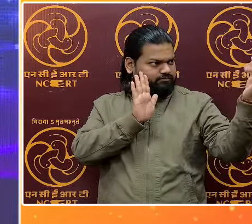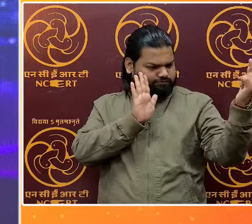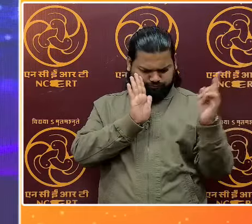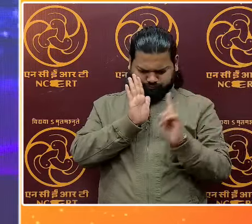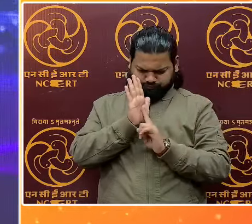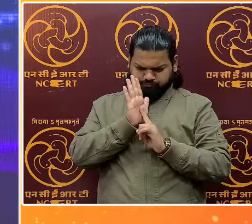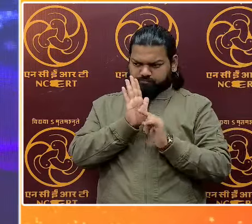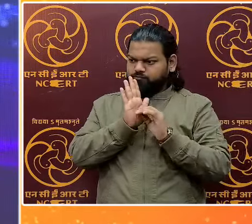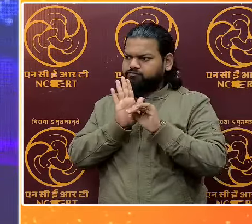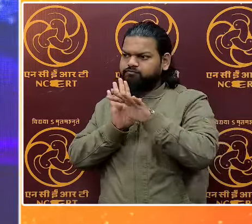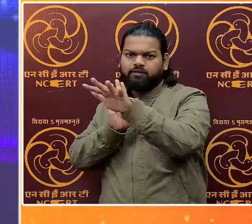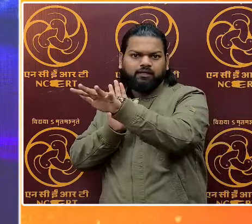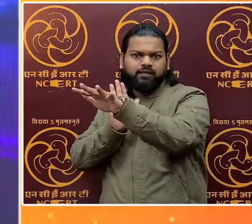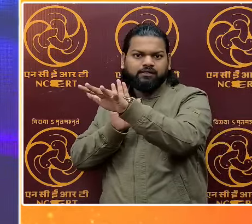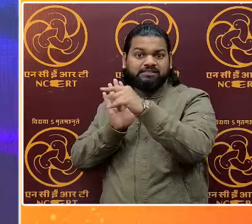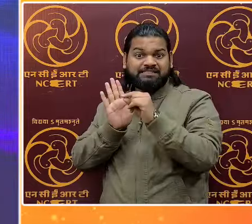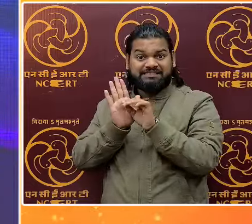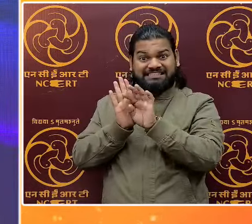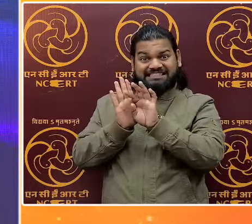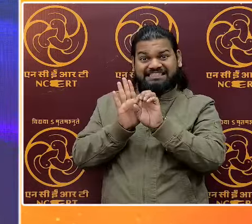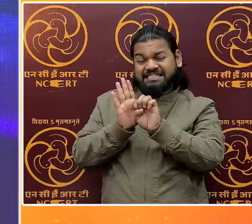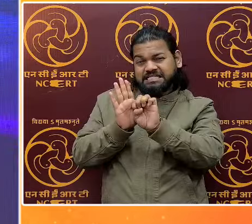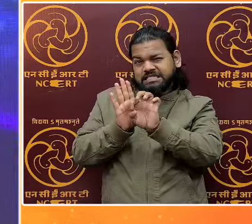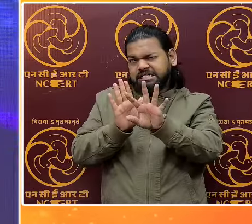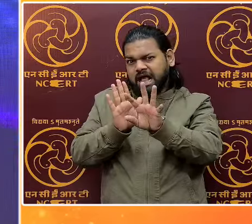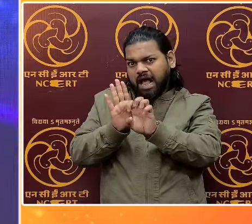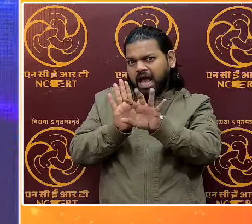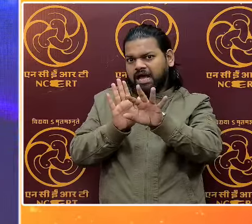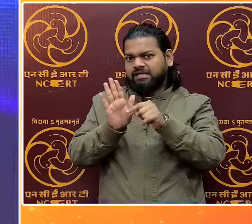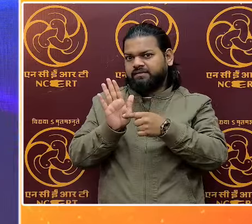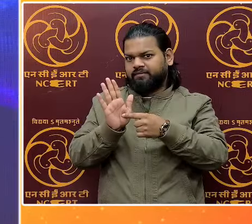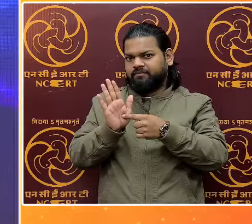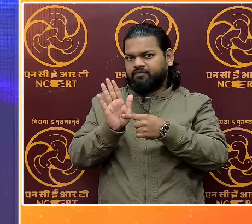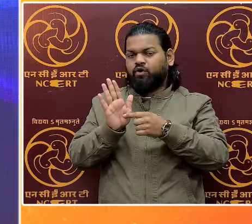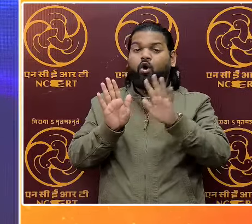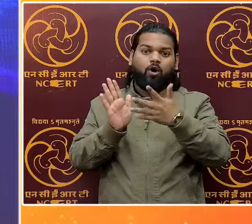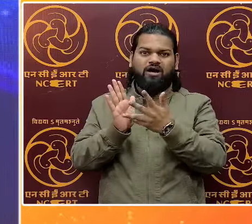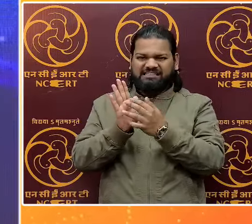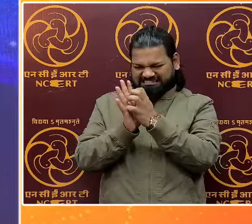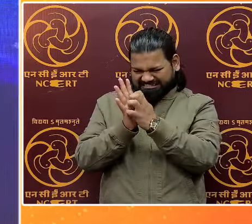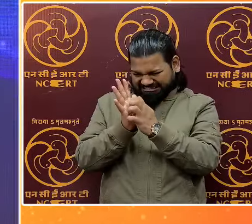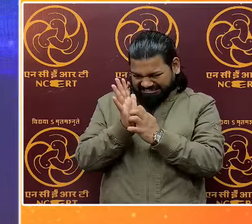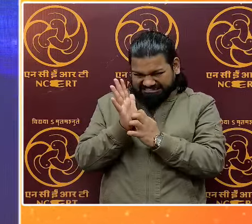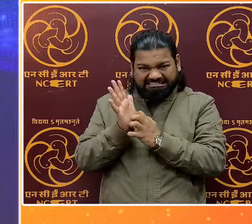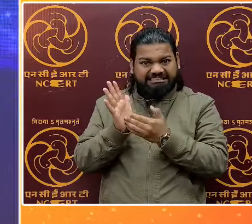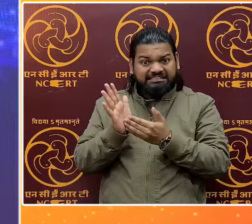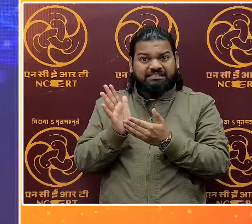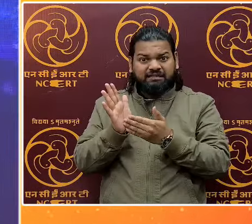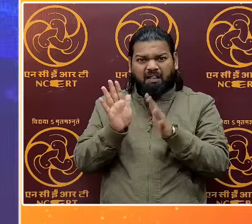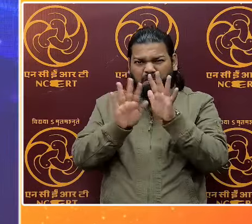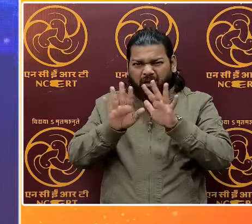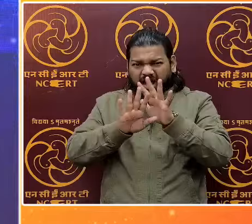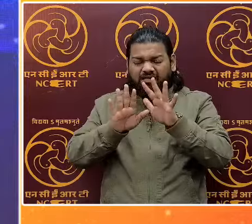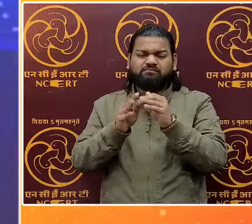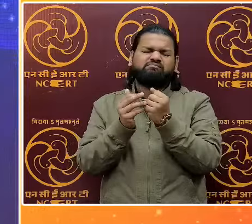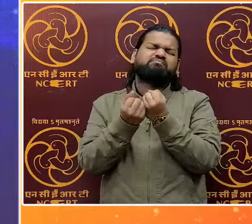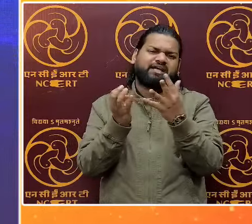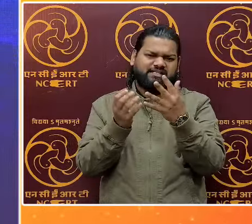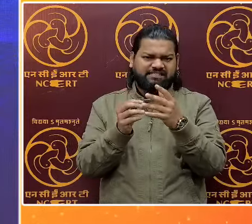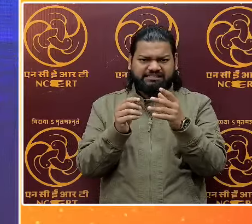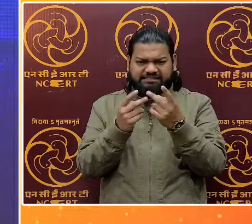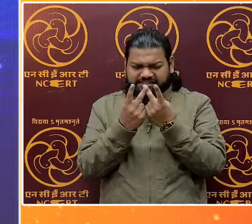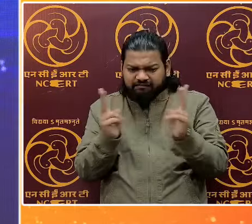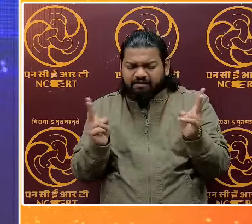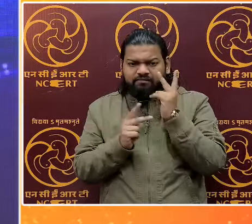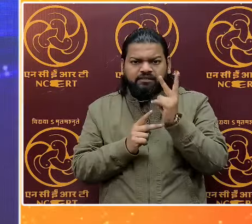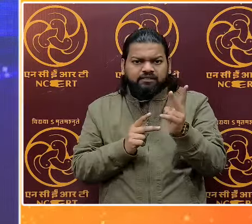surface is shiny and if it is rough. Further, we have seen that what's the difference between